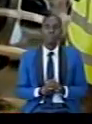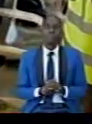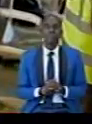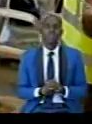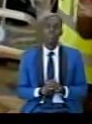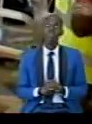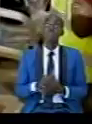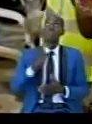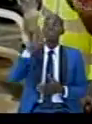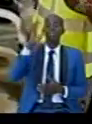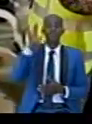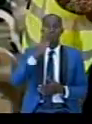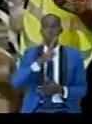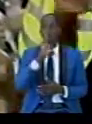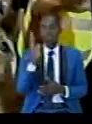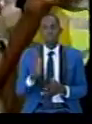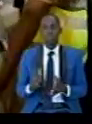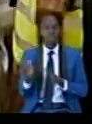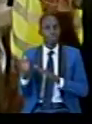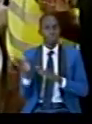He'll never forsake you.